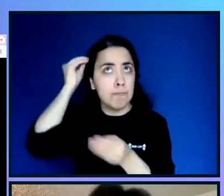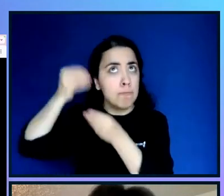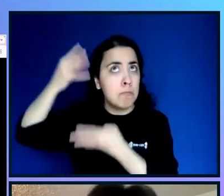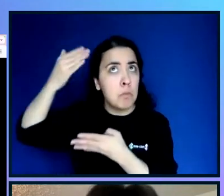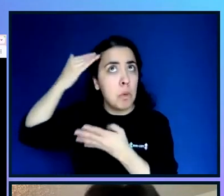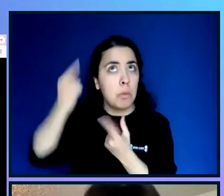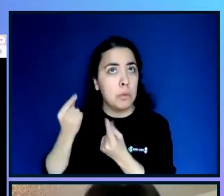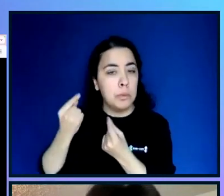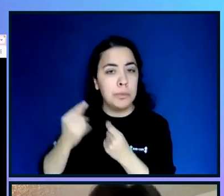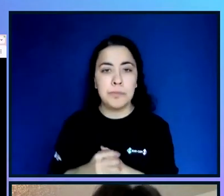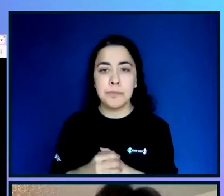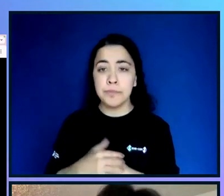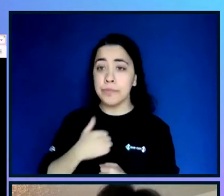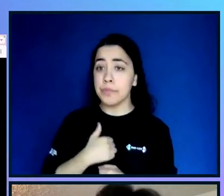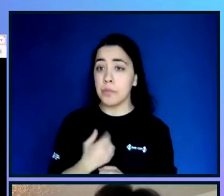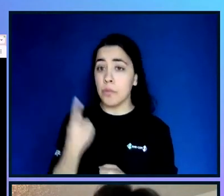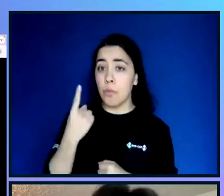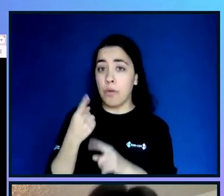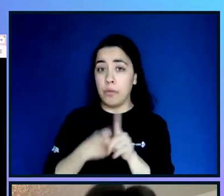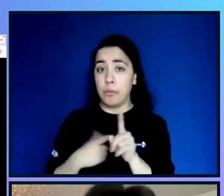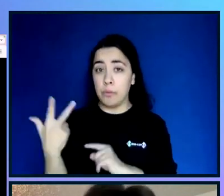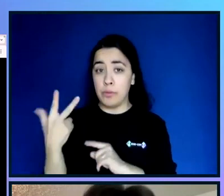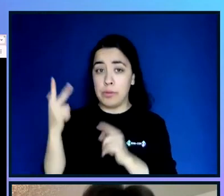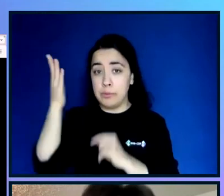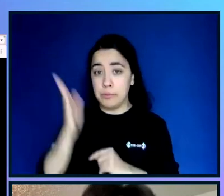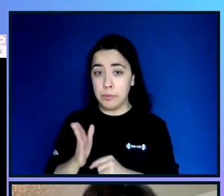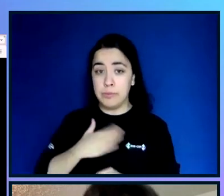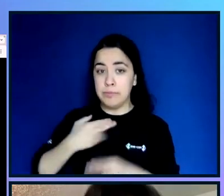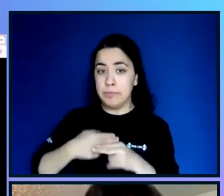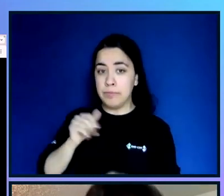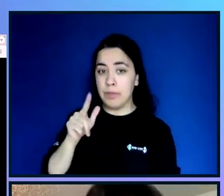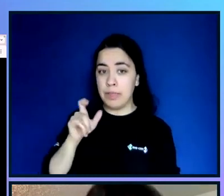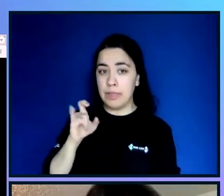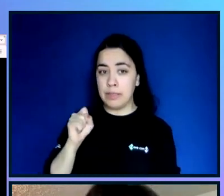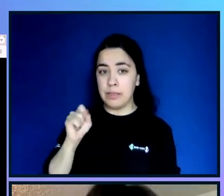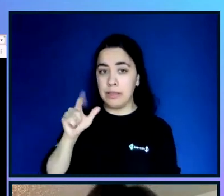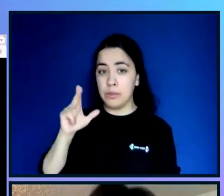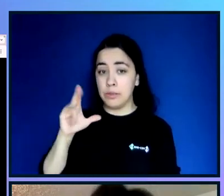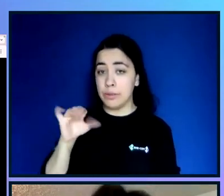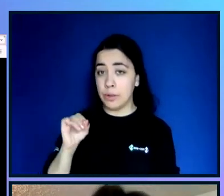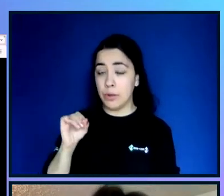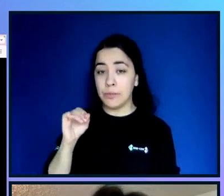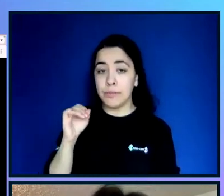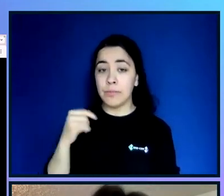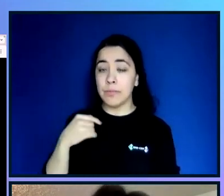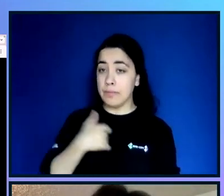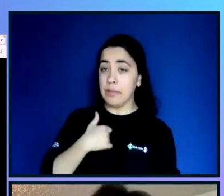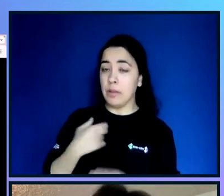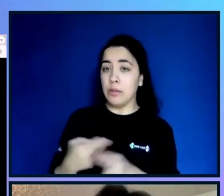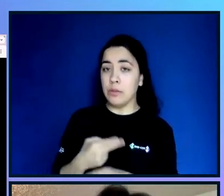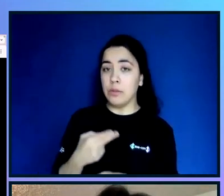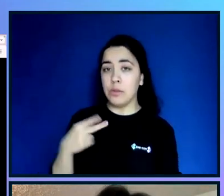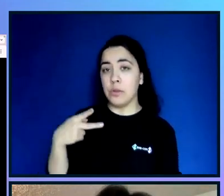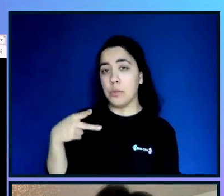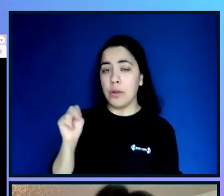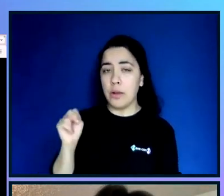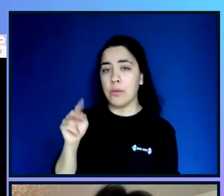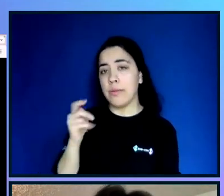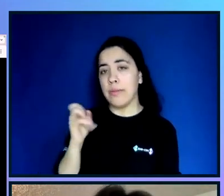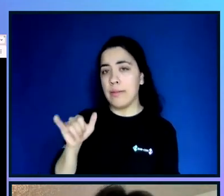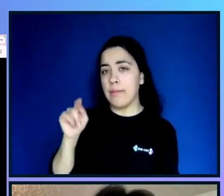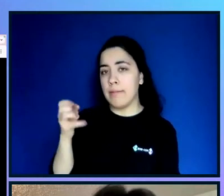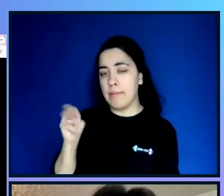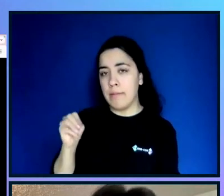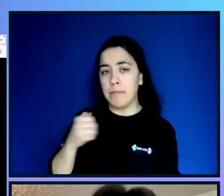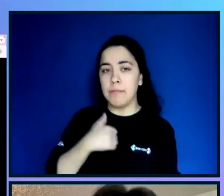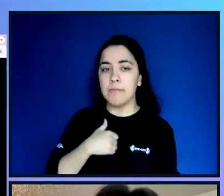I'm one of 3 speakers today. My name is Alexis Lucio, for those who are unfamiliar. I use they, them pronouns. I'm a senior accessibility